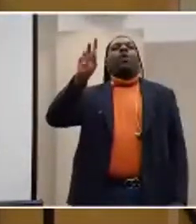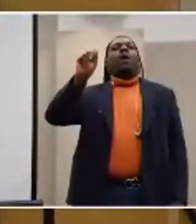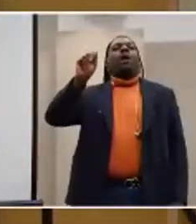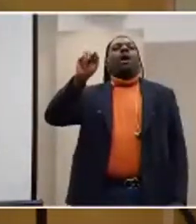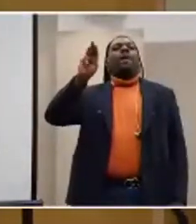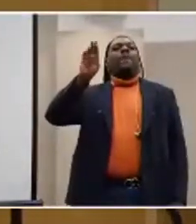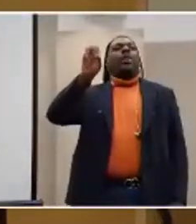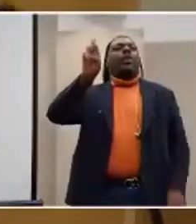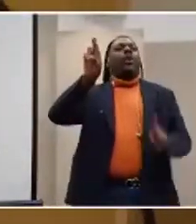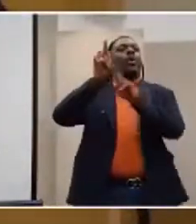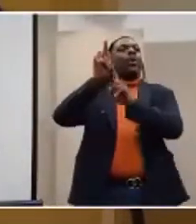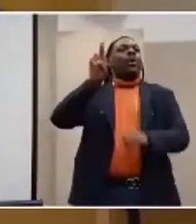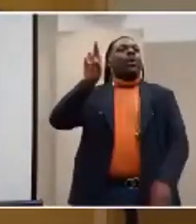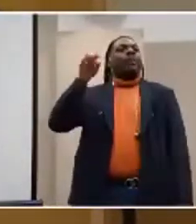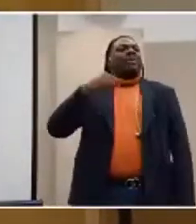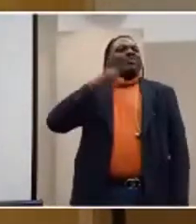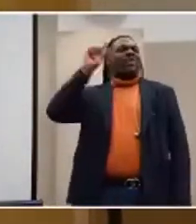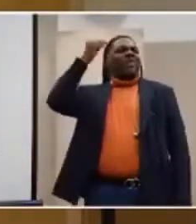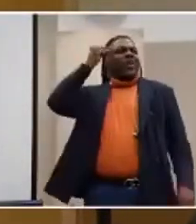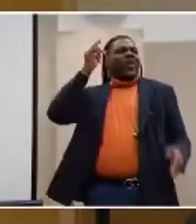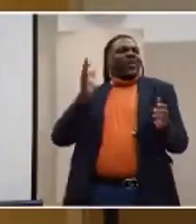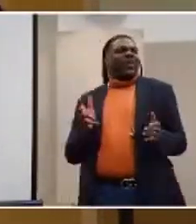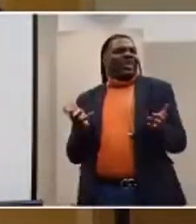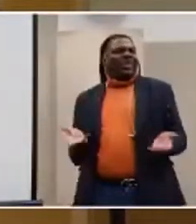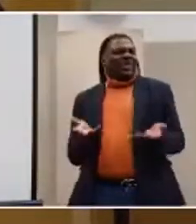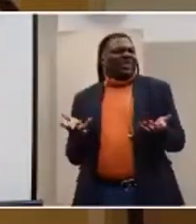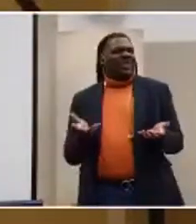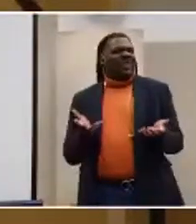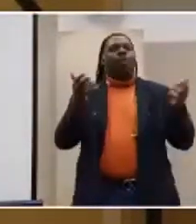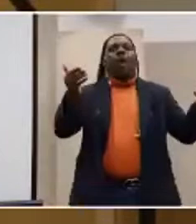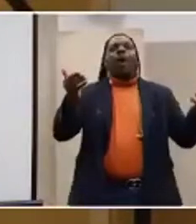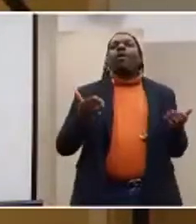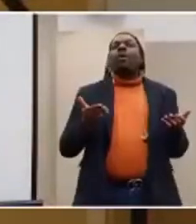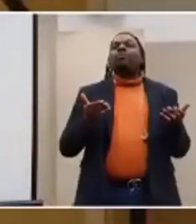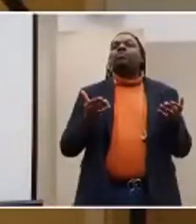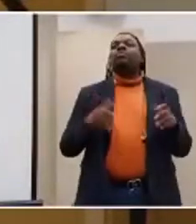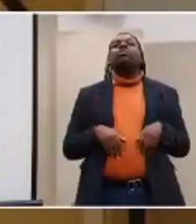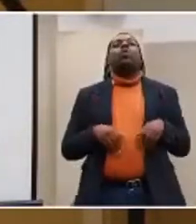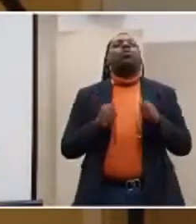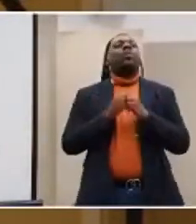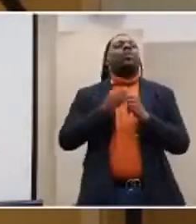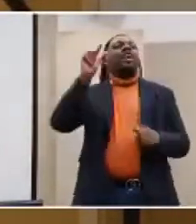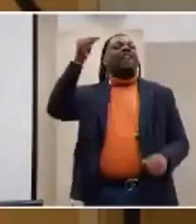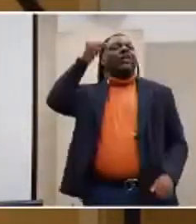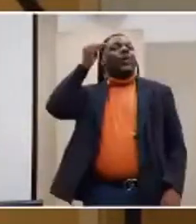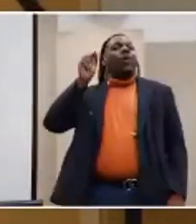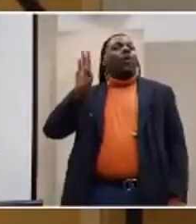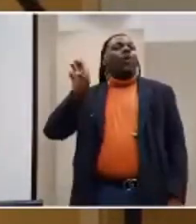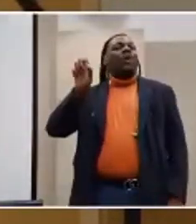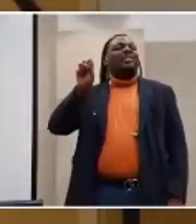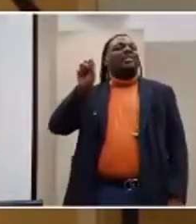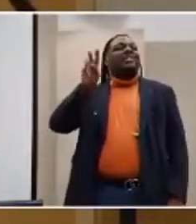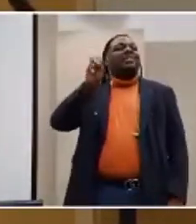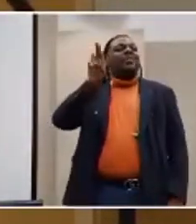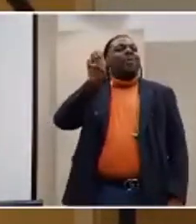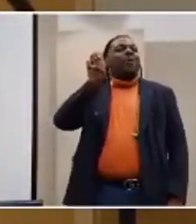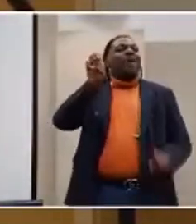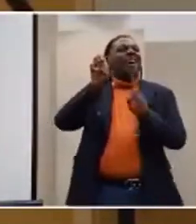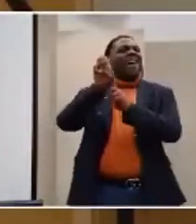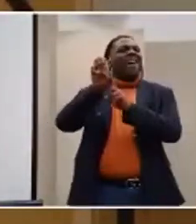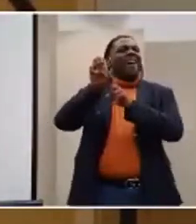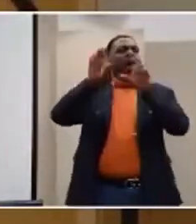Lieutenant Governor of Maryland. And again, I want to welcome you on behalf of Governor Westmore, myself, our